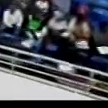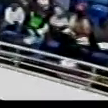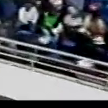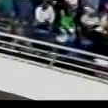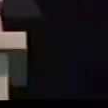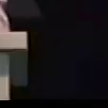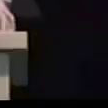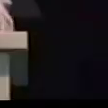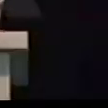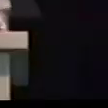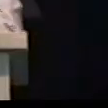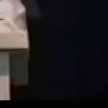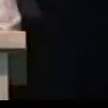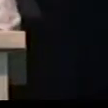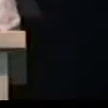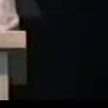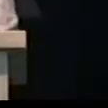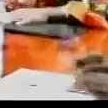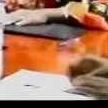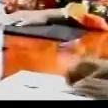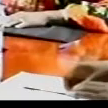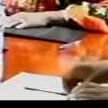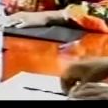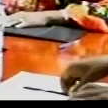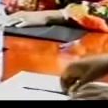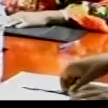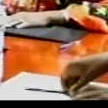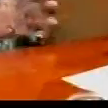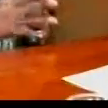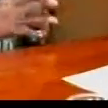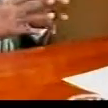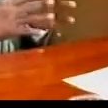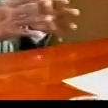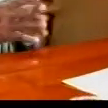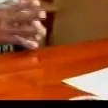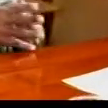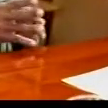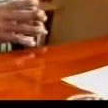My miracle is here.